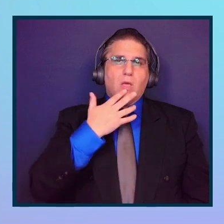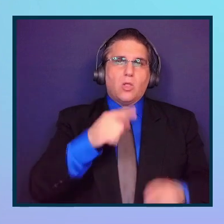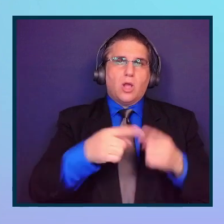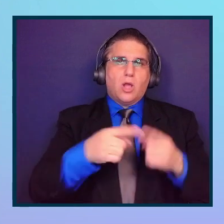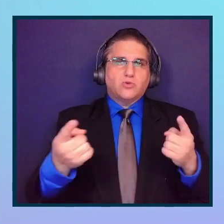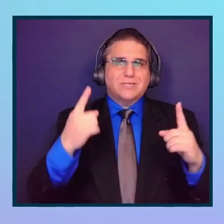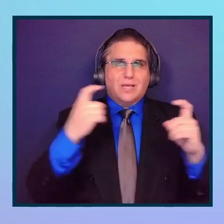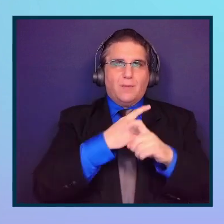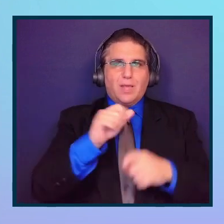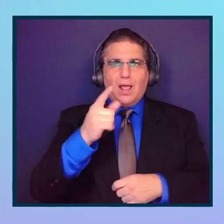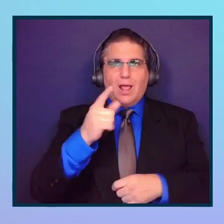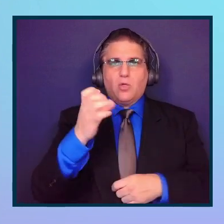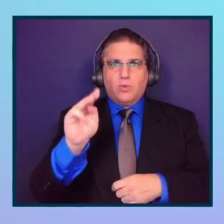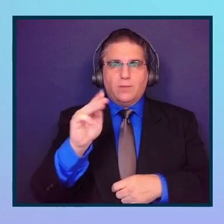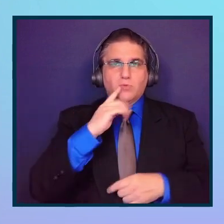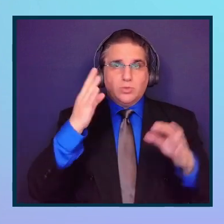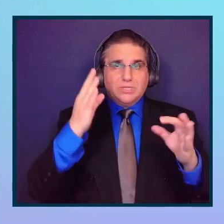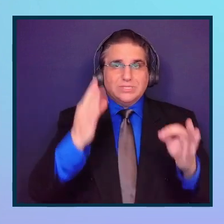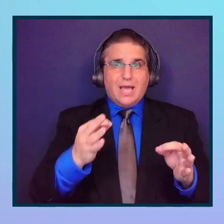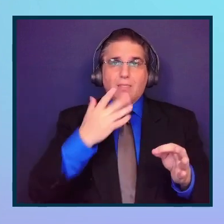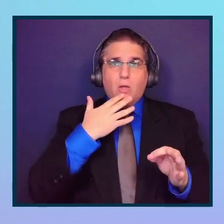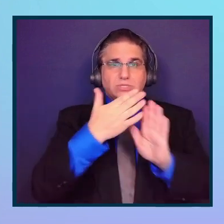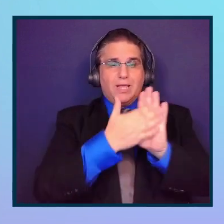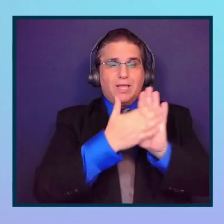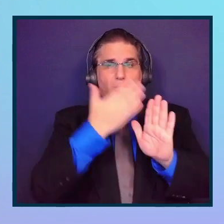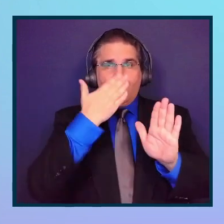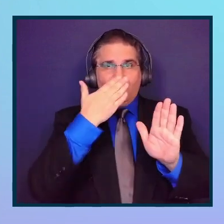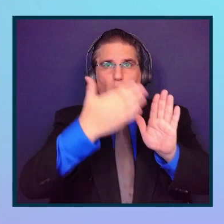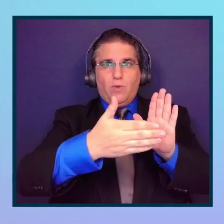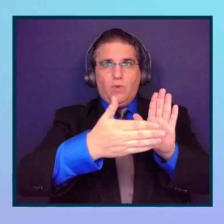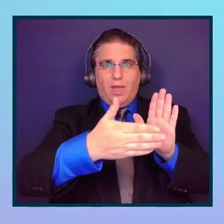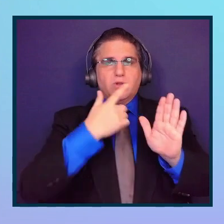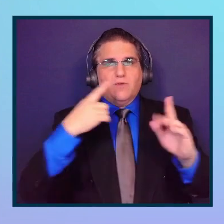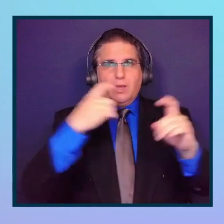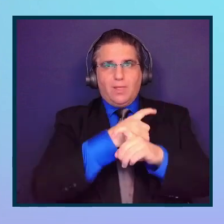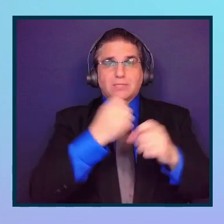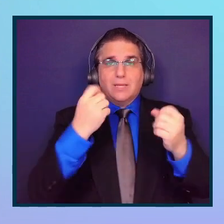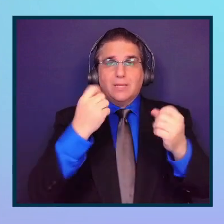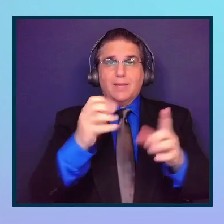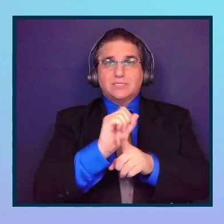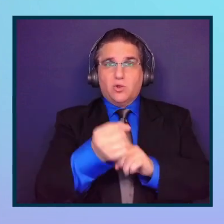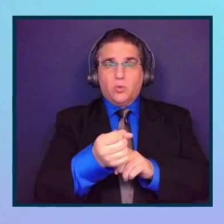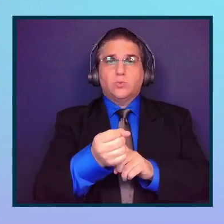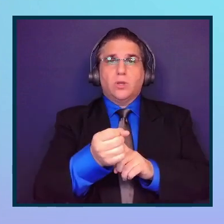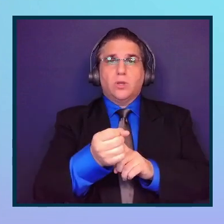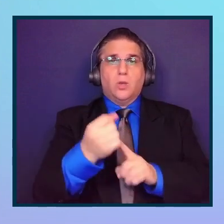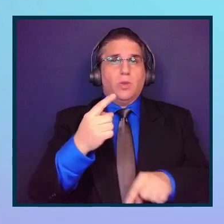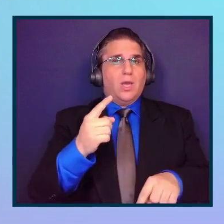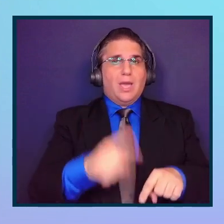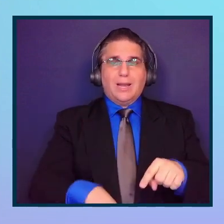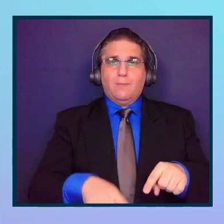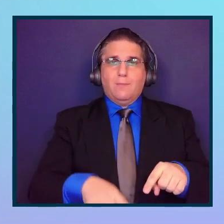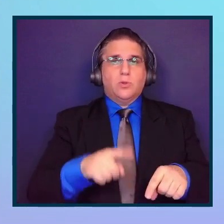exactly what the color is in the foreground is very complex. And there are a lot of scenarios where we are unable to determine